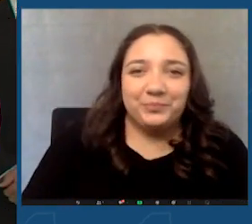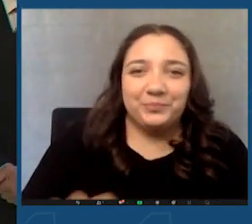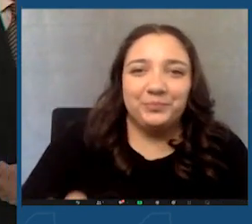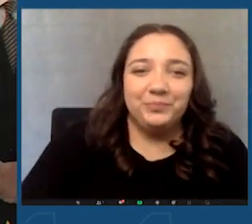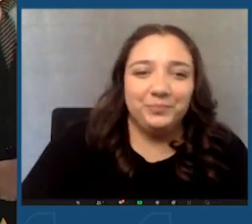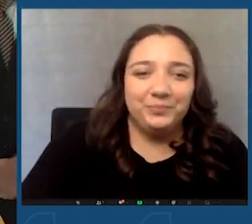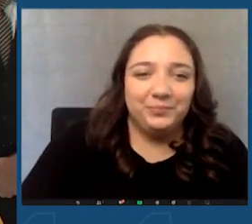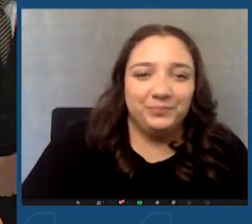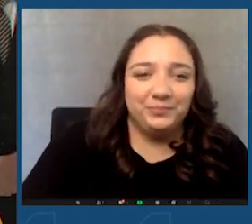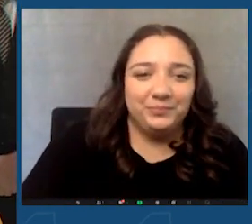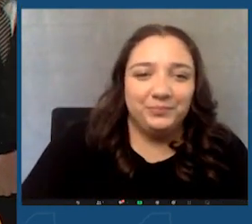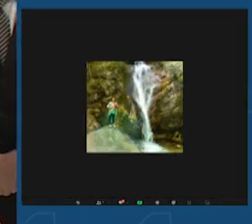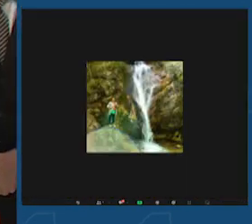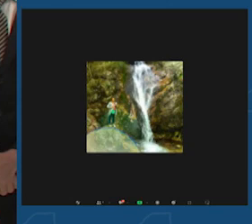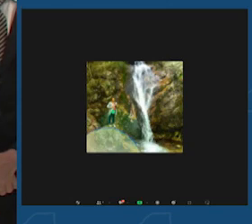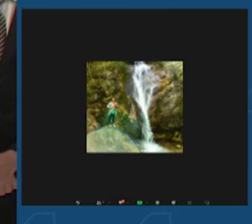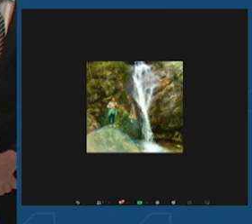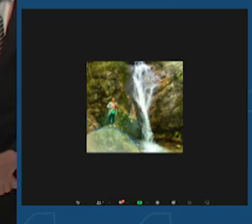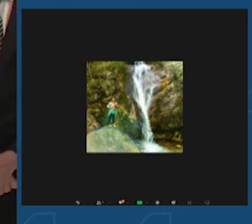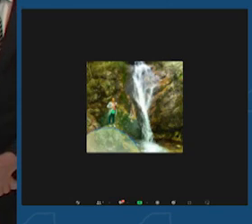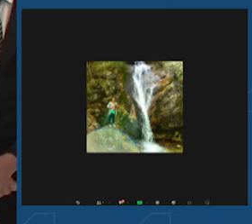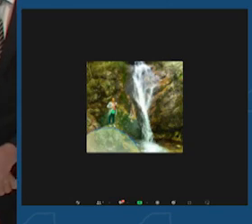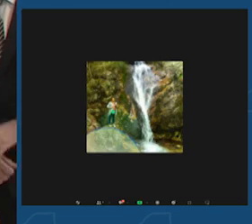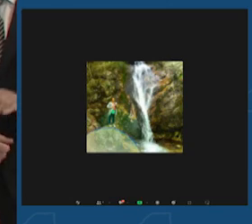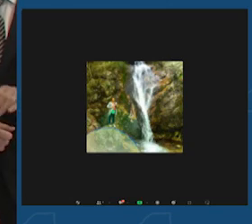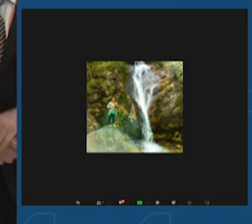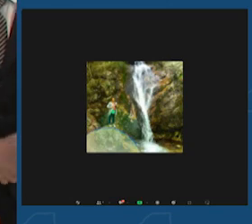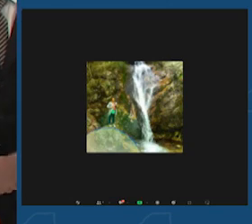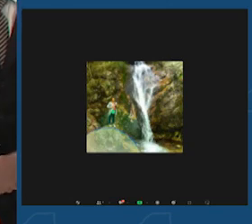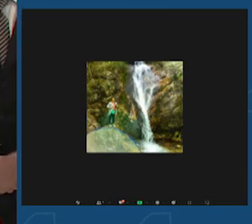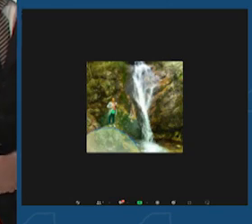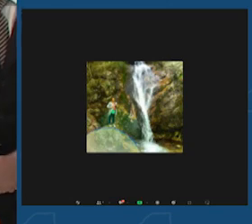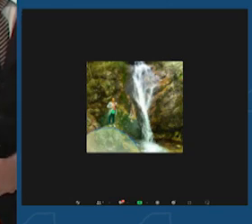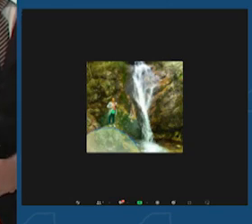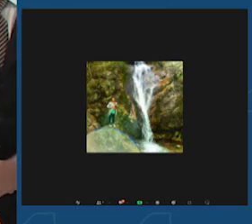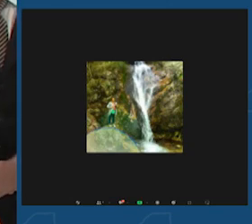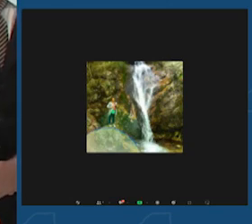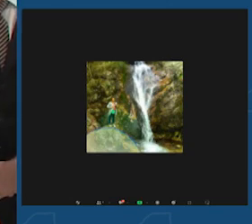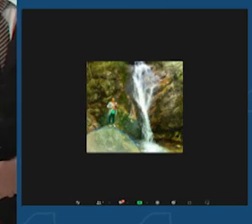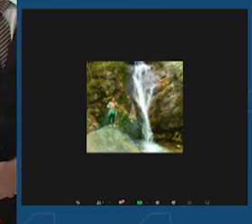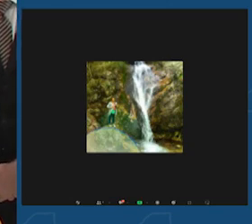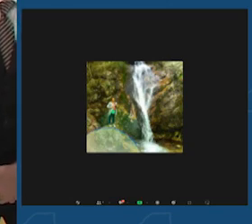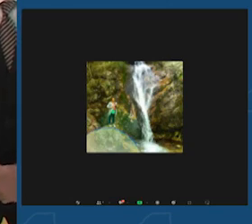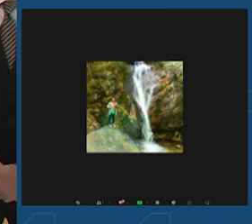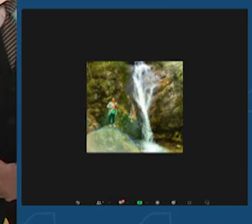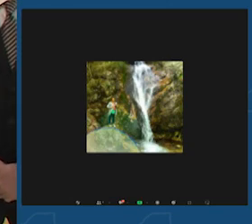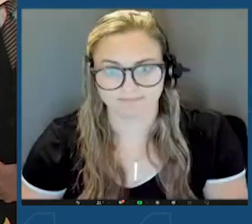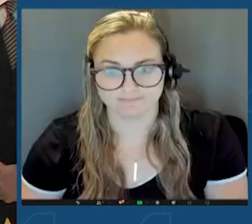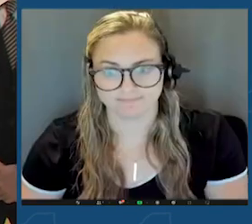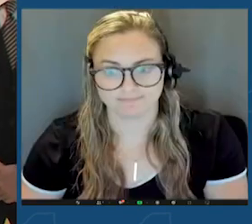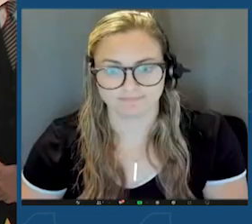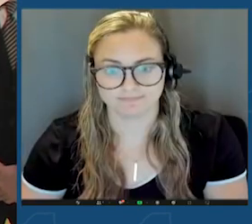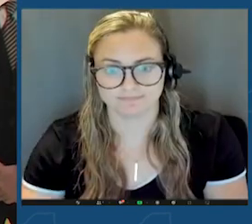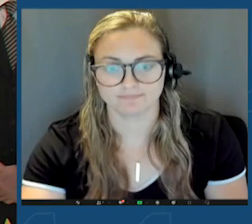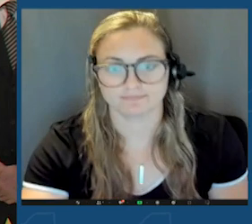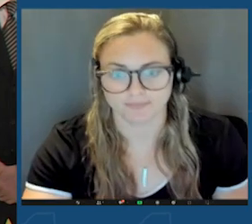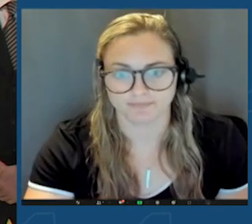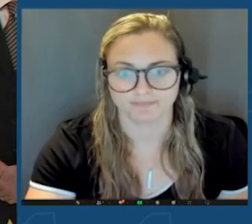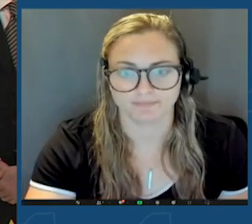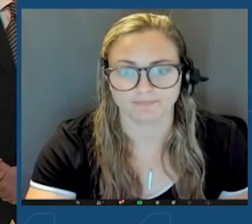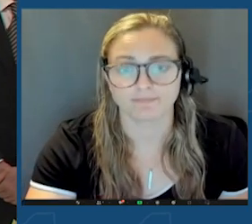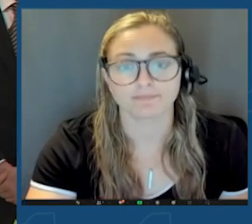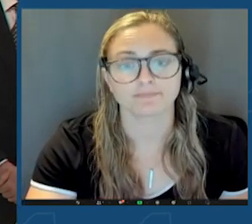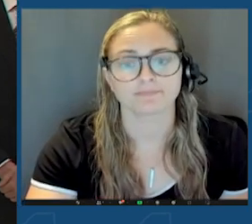Now we'll hear from Assembly Member Judy Griffin. Thank you, Governor Hochul. Good afternoon, everyone. I am honored to be